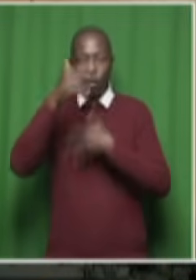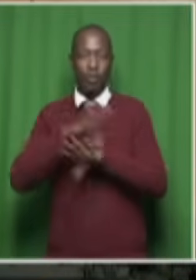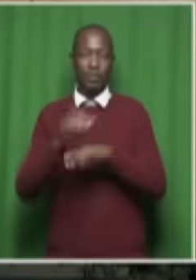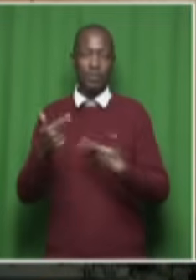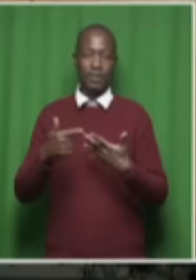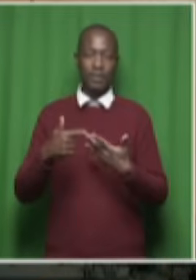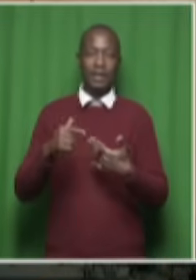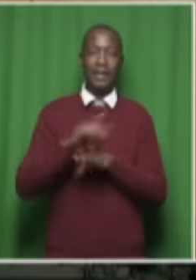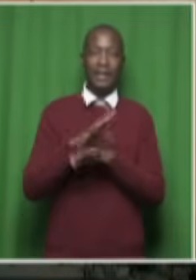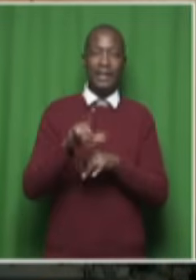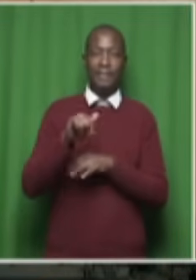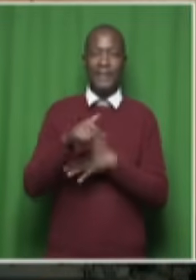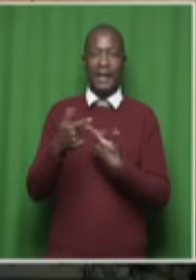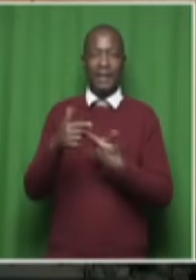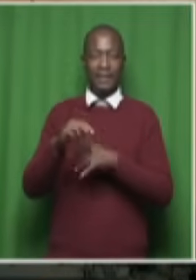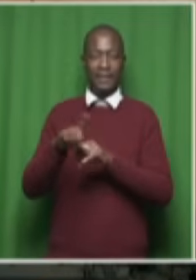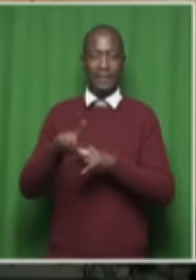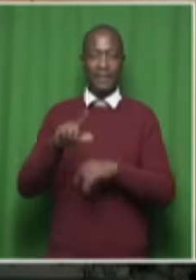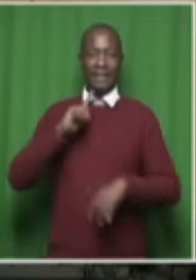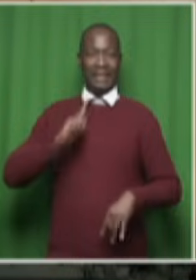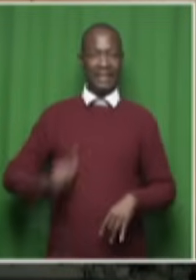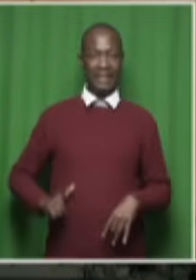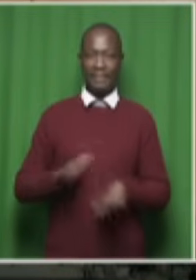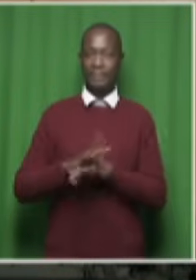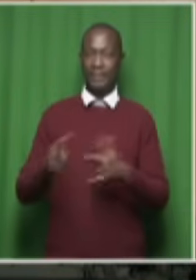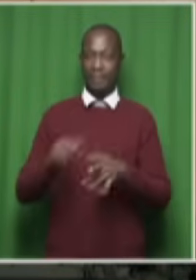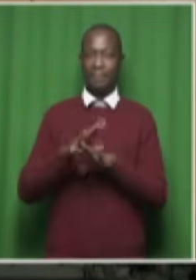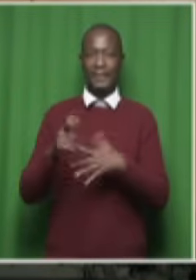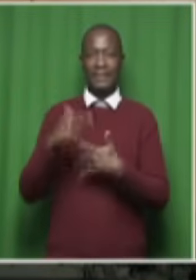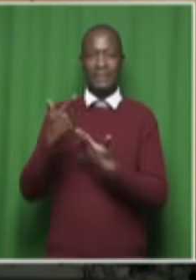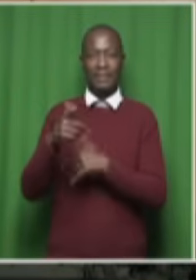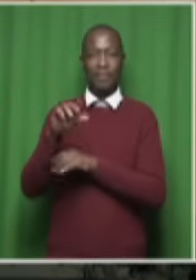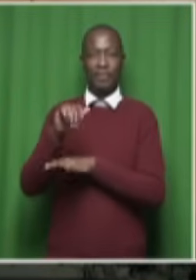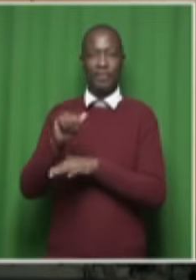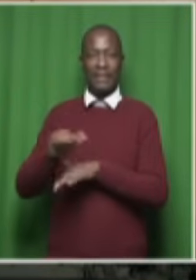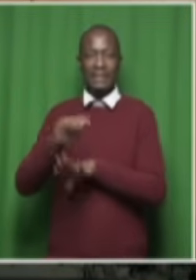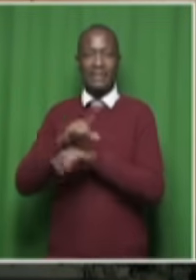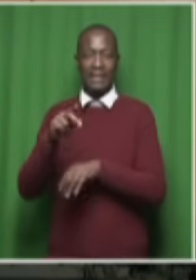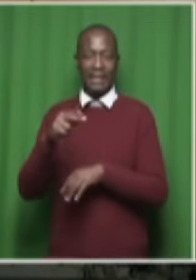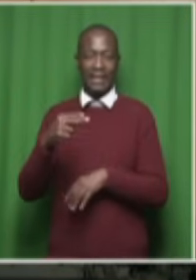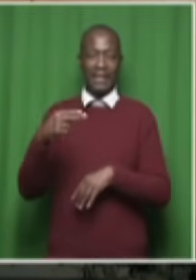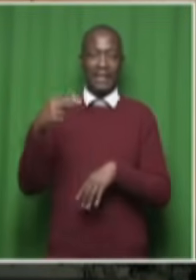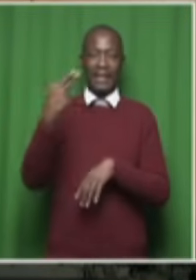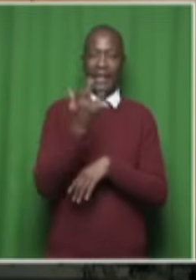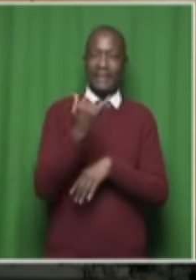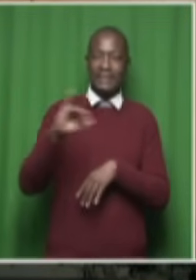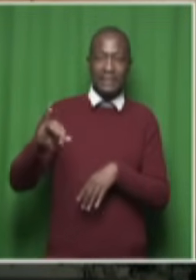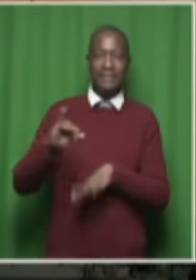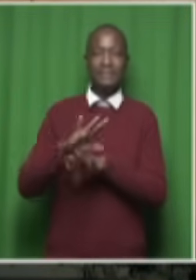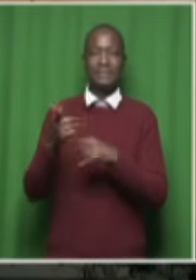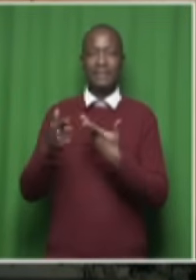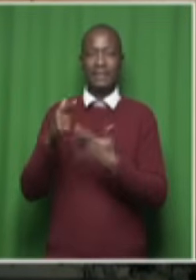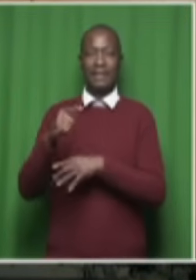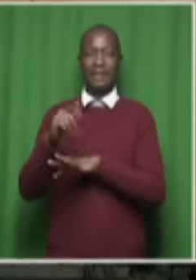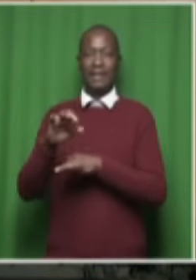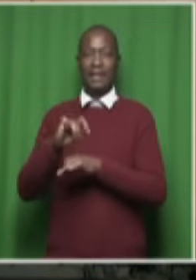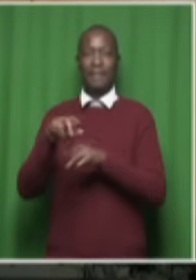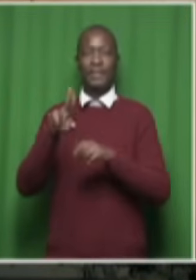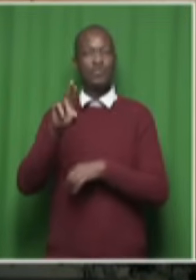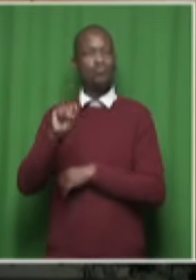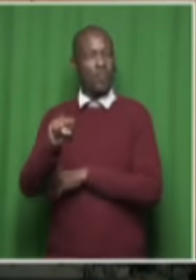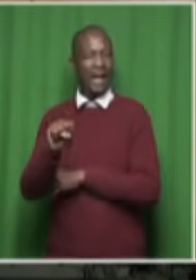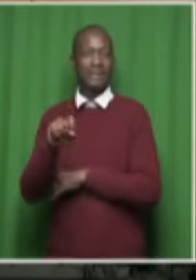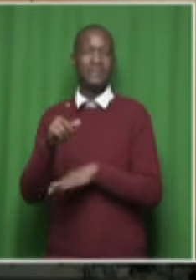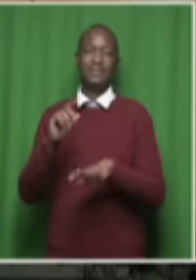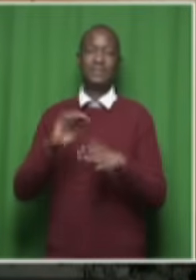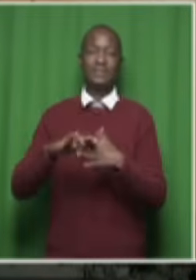some of the natural disasters that have become more prevalent in some of the Asian countries, like Haiti, the Caribbean Sea, as well as some of the US states. Are